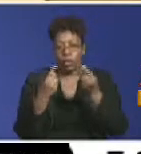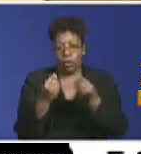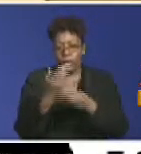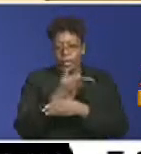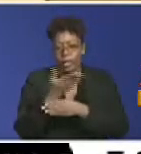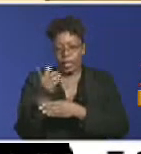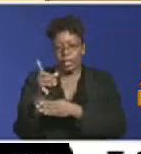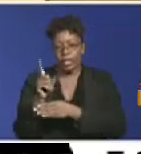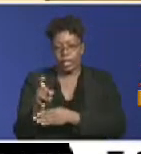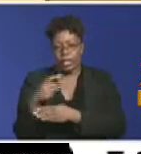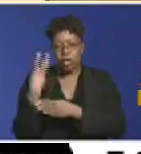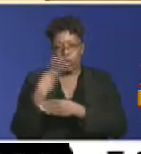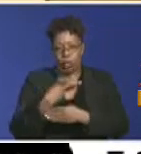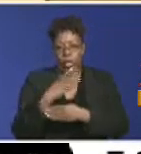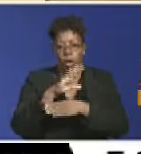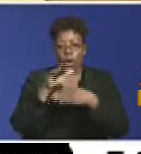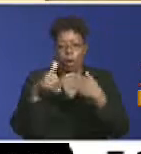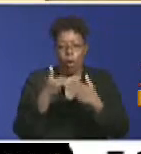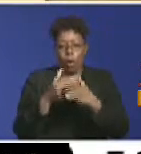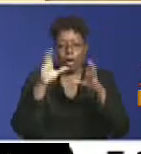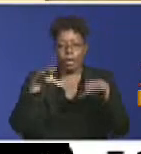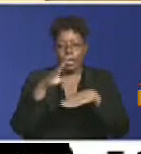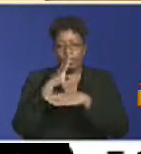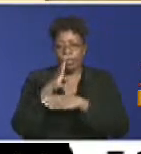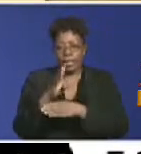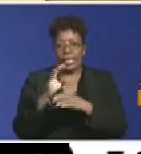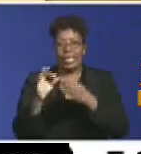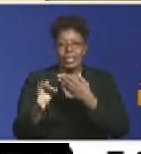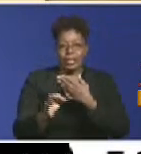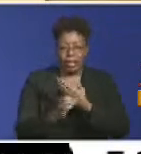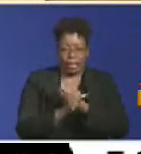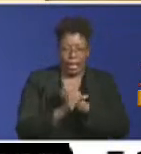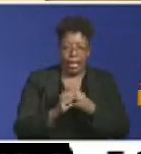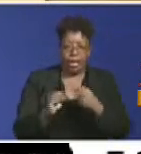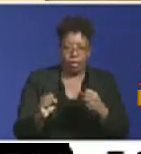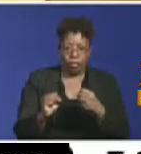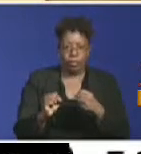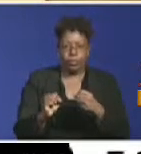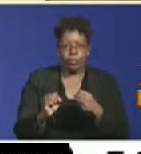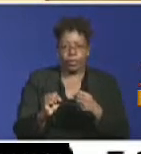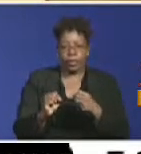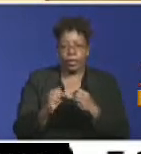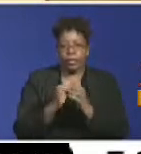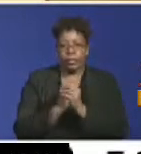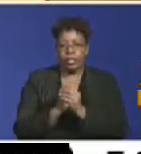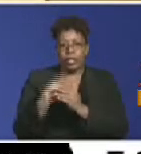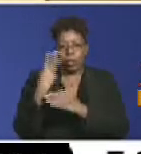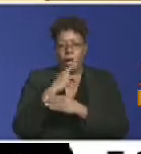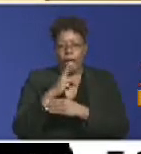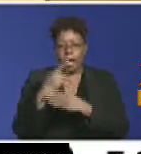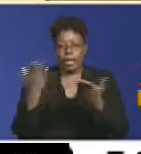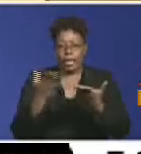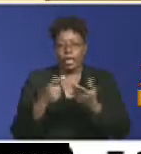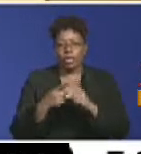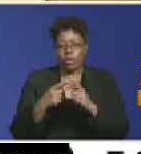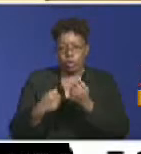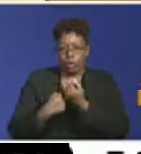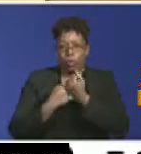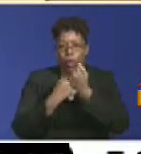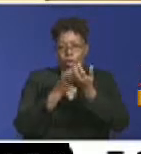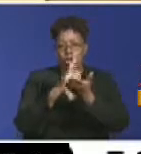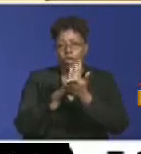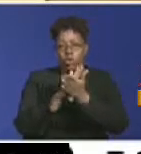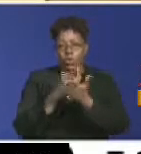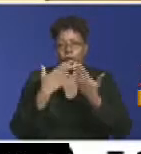I believe that we all can be safe and we can still function under the new norm. And so we're just here to support Sadie Curtis, to say thank you